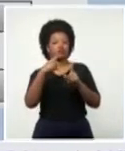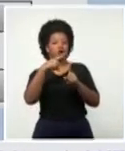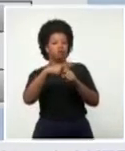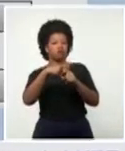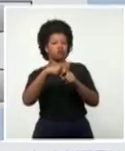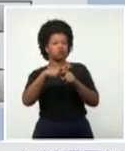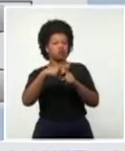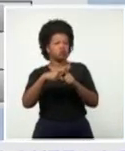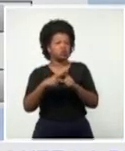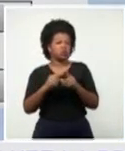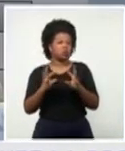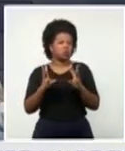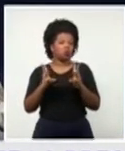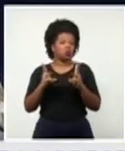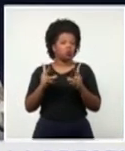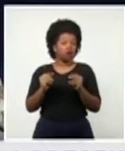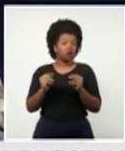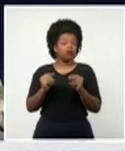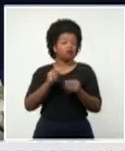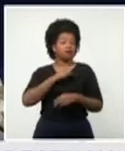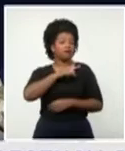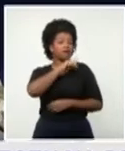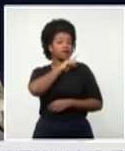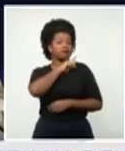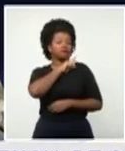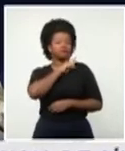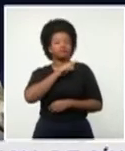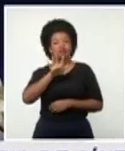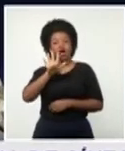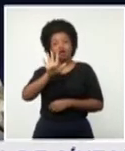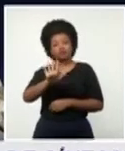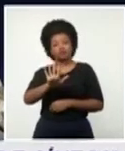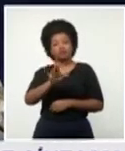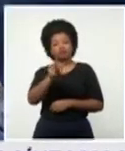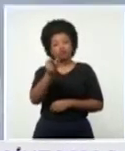these 2,496 samples,